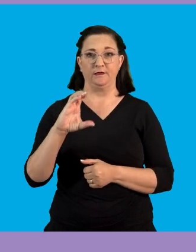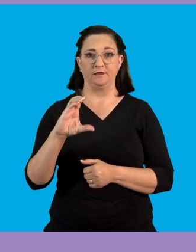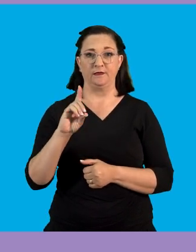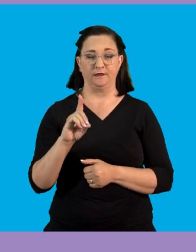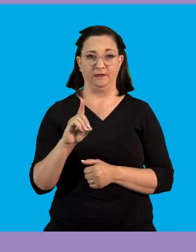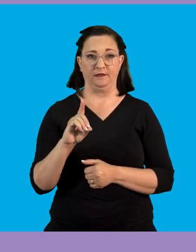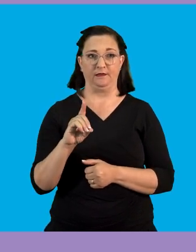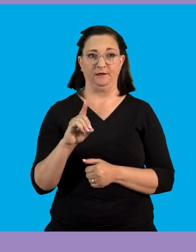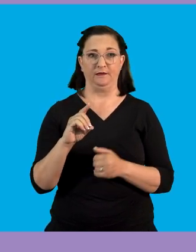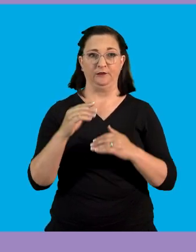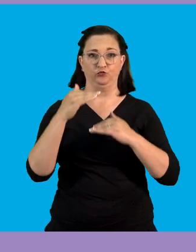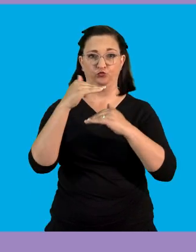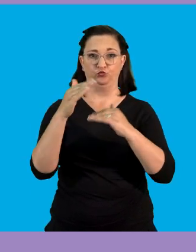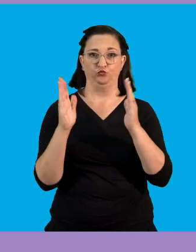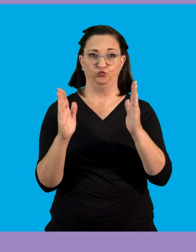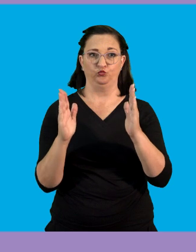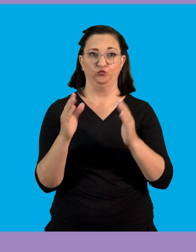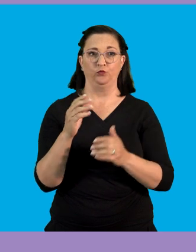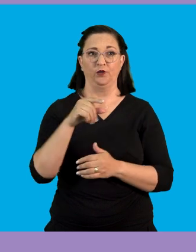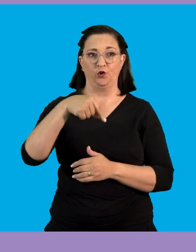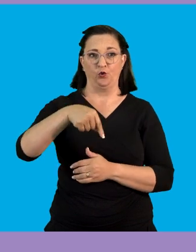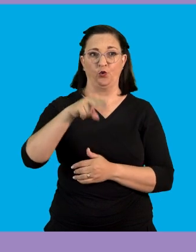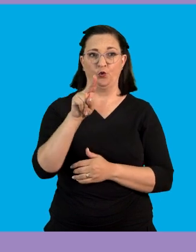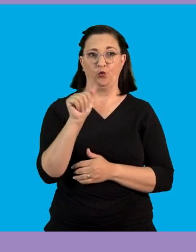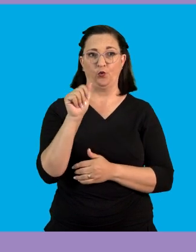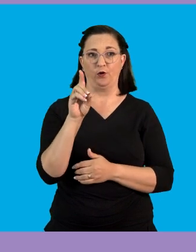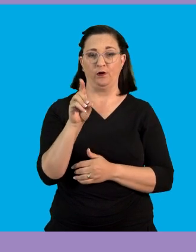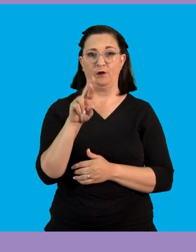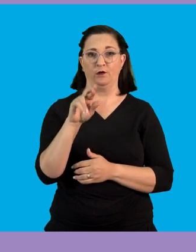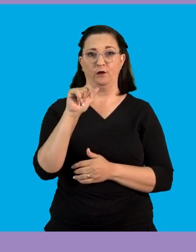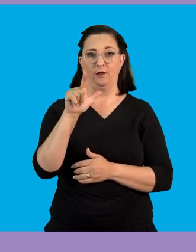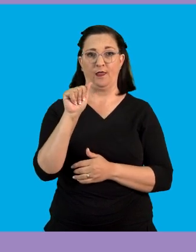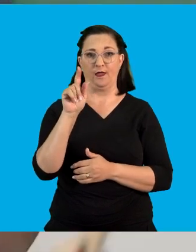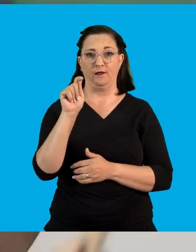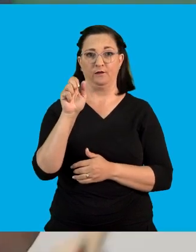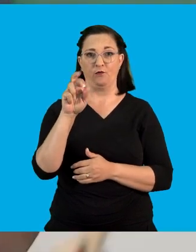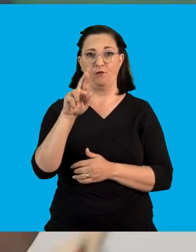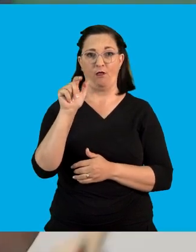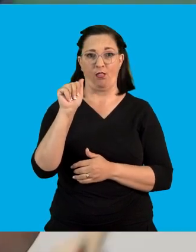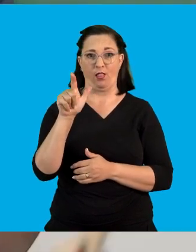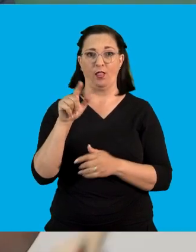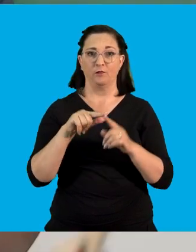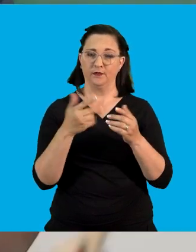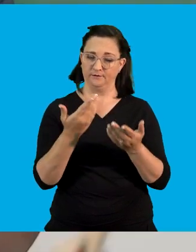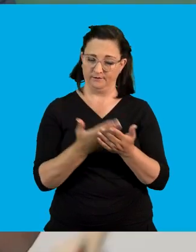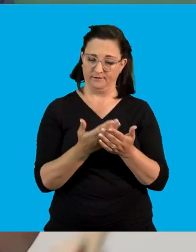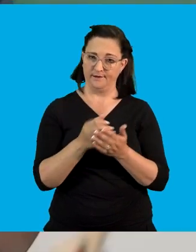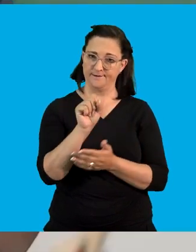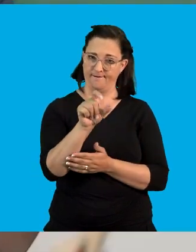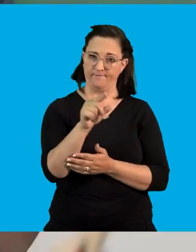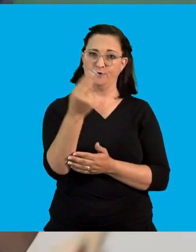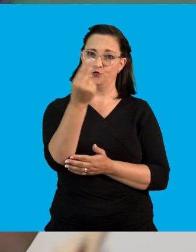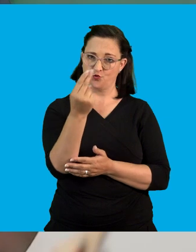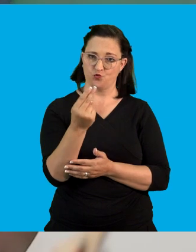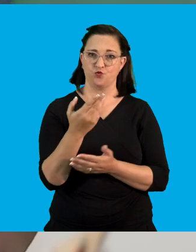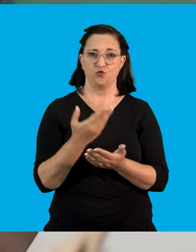ABCD is a quadrilateral. Draw your own on a piece of paper, which means as we go along, you can also draw your own and